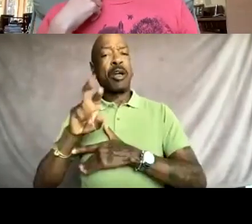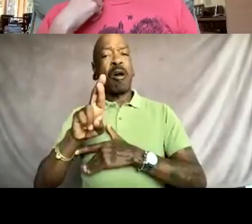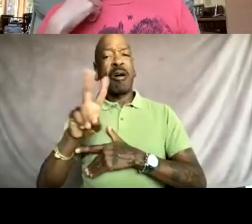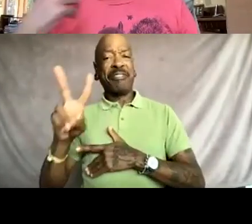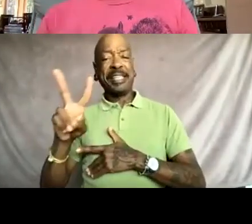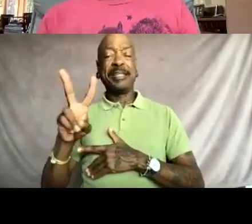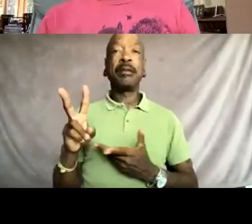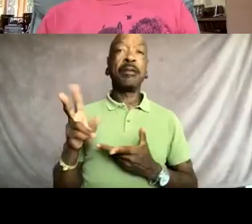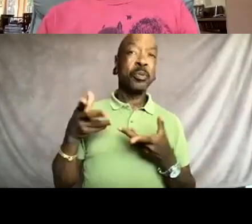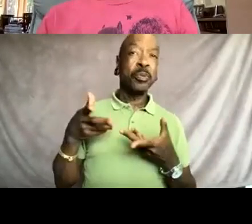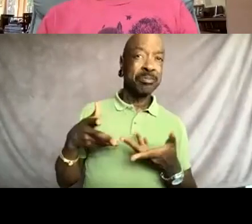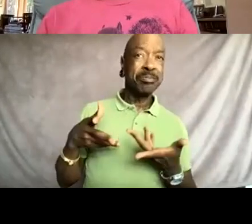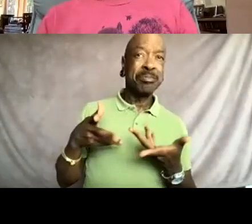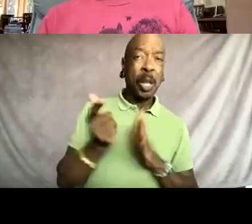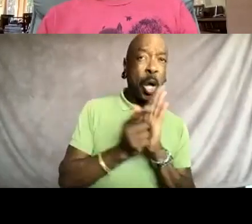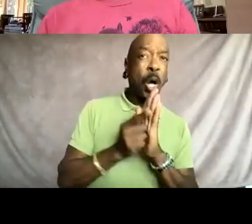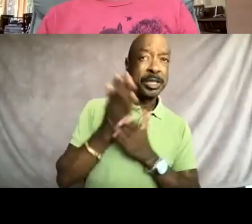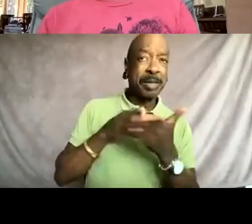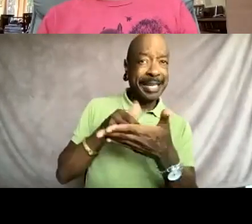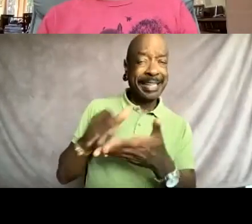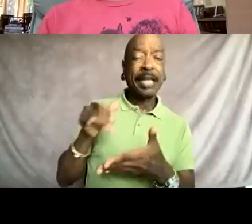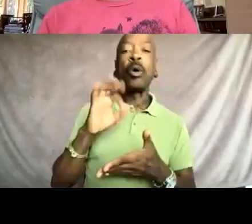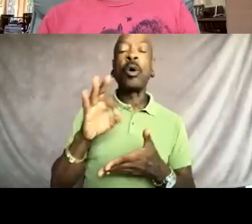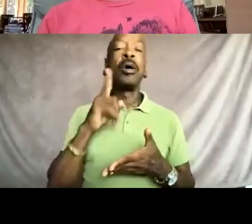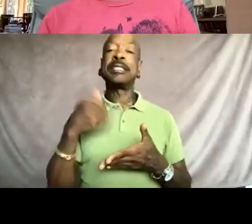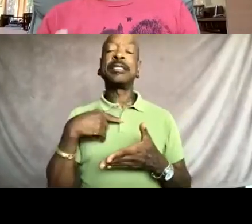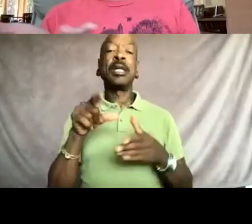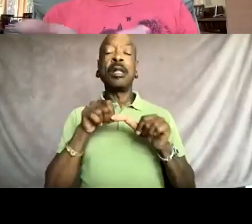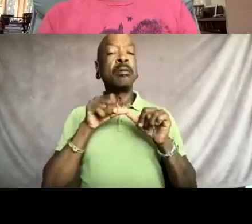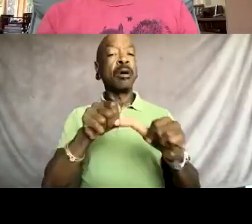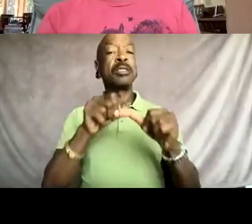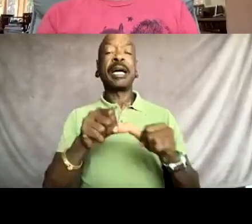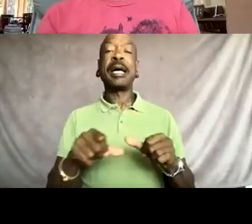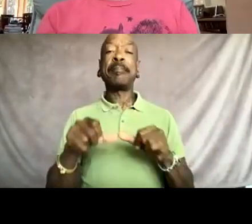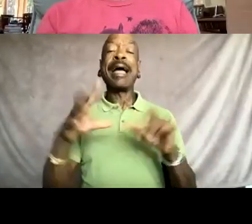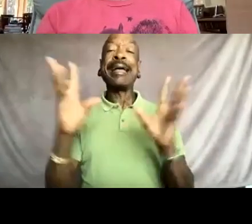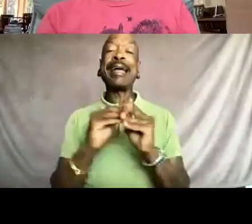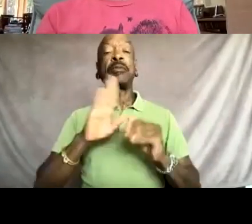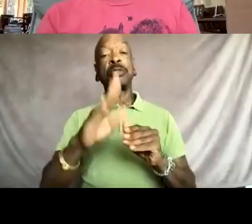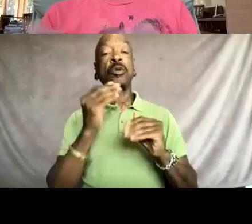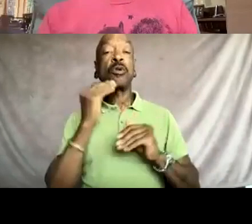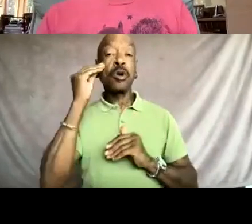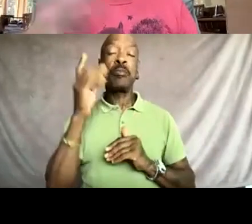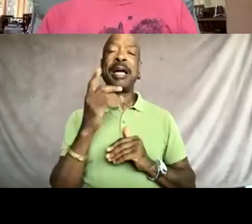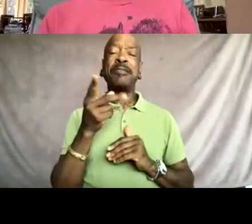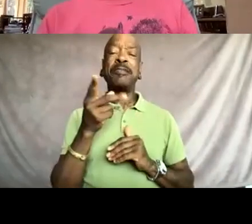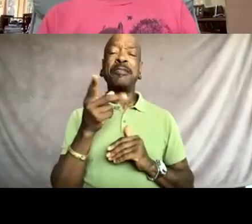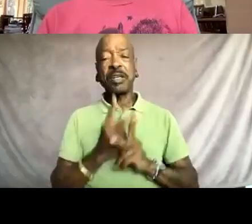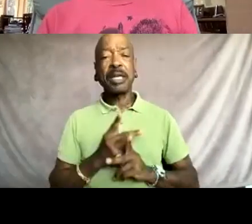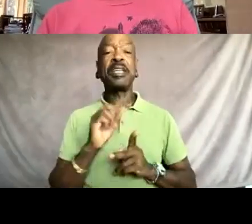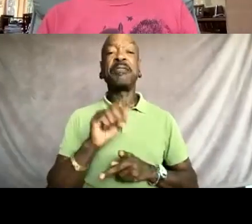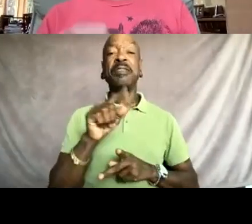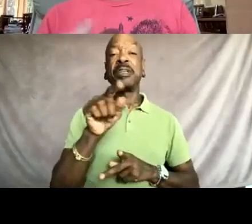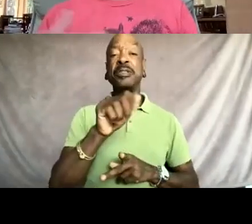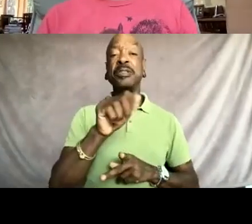and host regular gathering events at your home, you have to just check and see, does the zoning of your property allow you